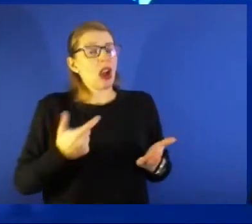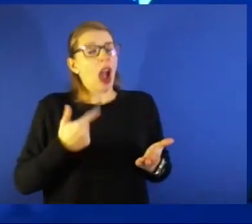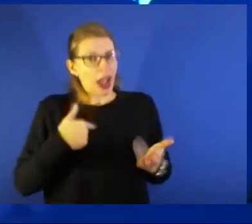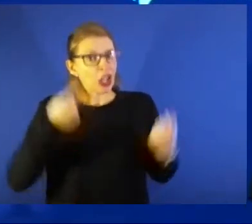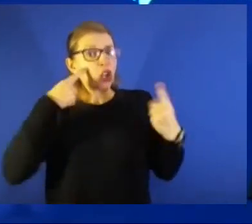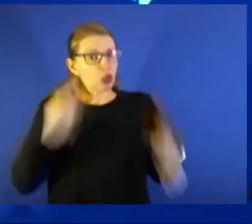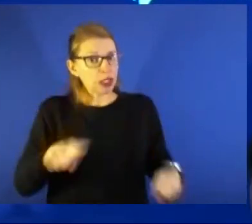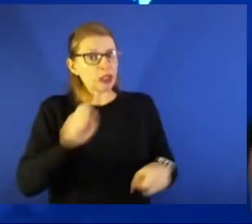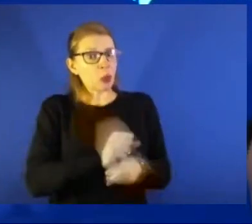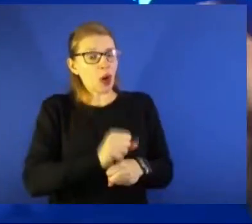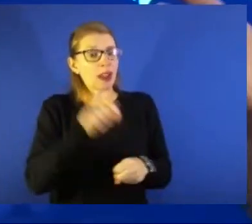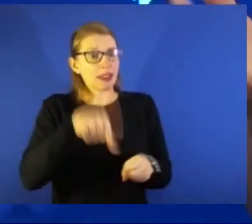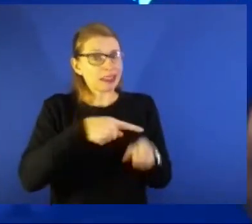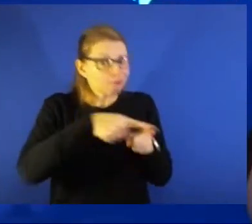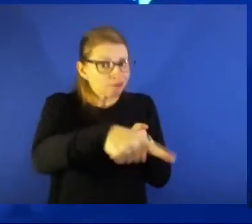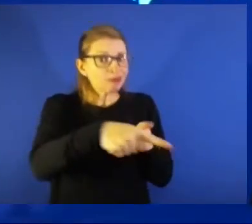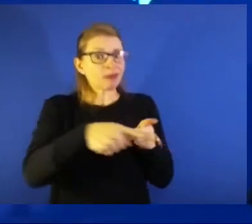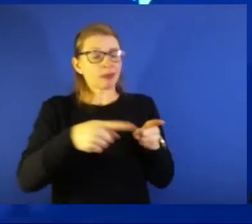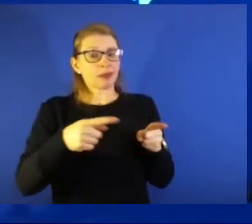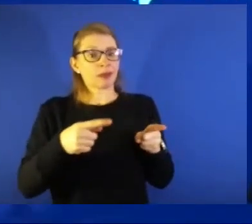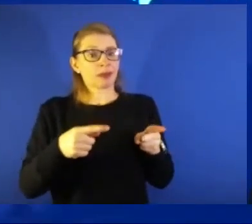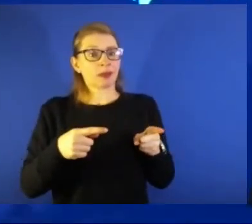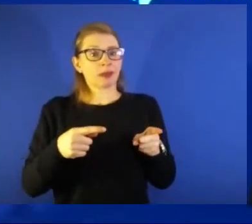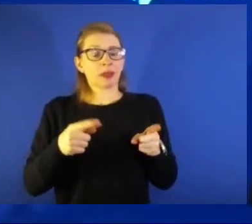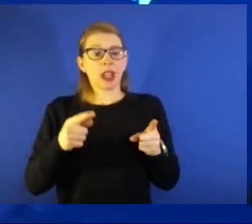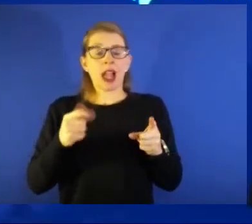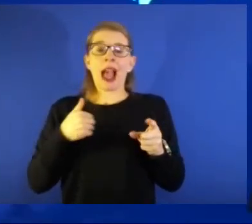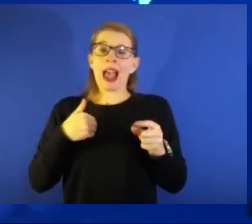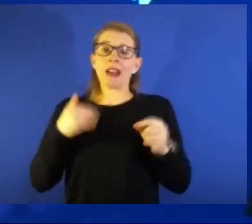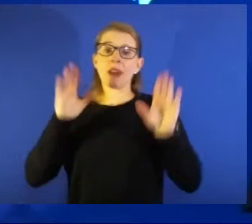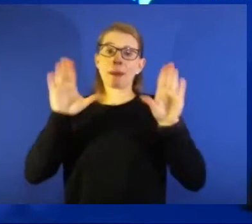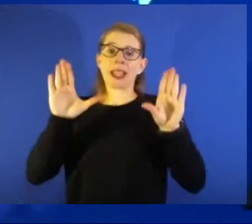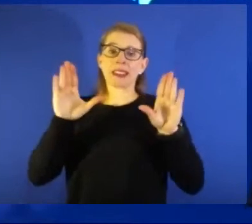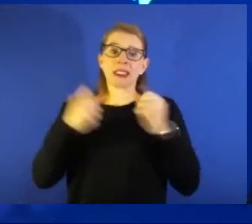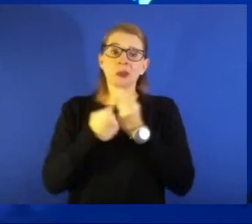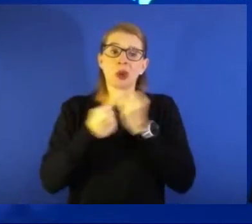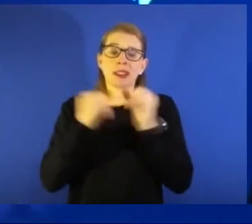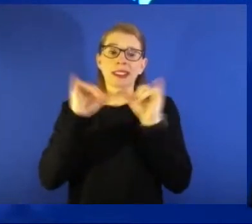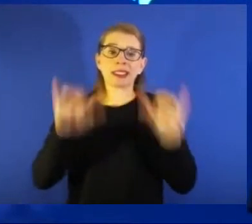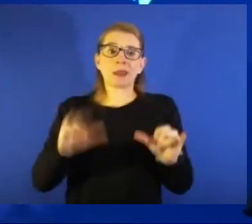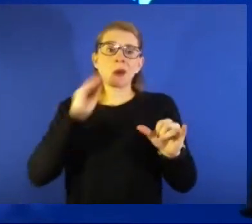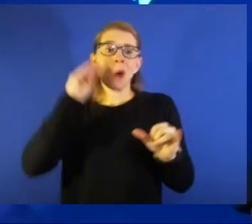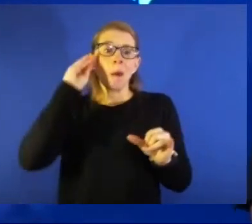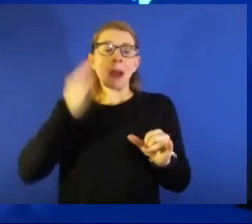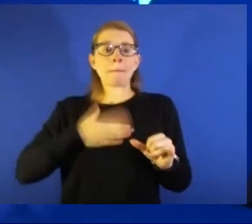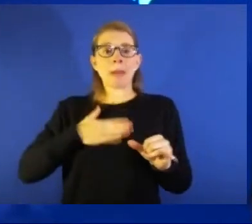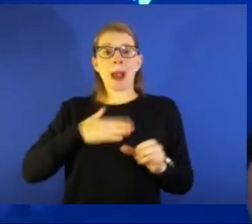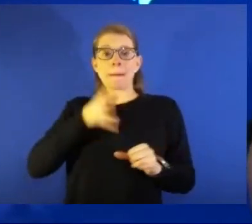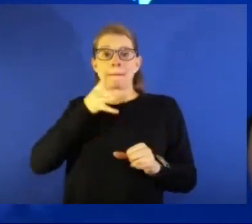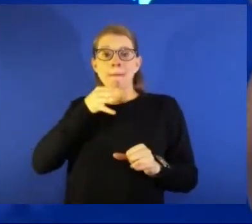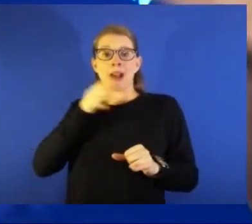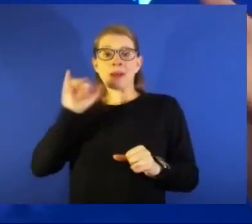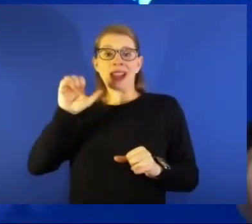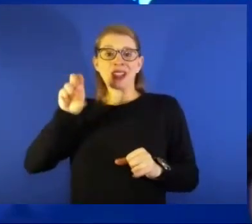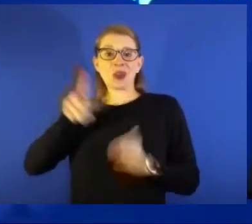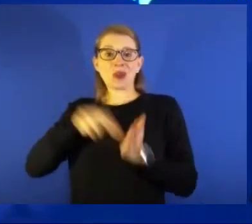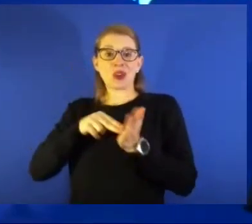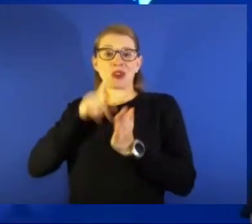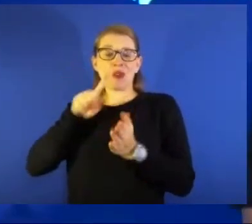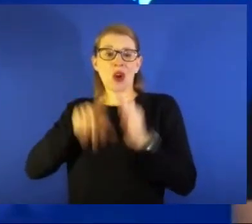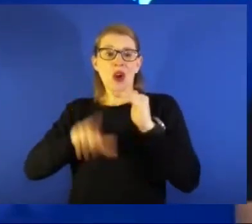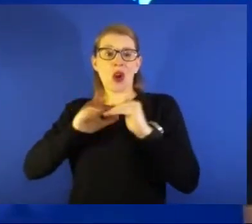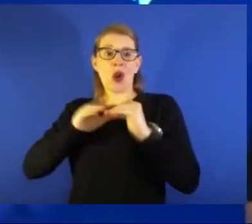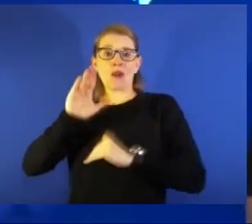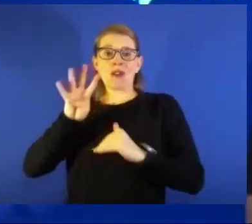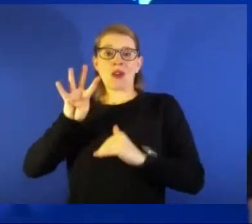to do. I have an amazing support system at home. My mom was a ICU nurse for 40 plus years. Actually retired right before